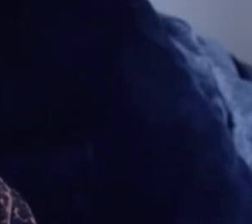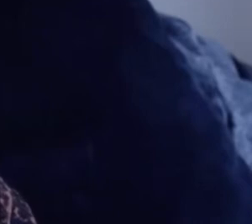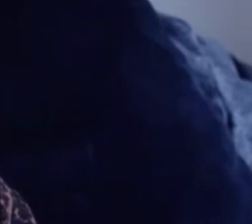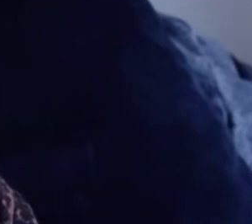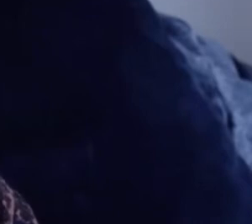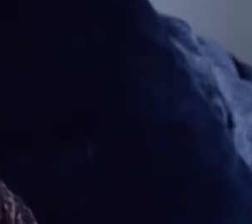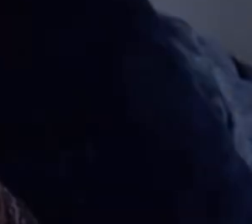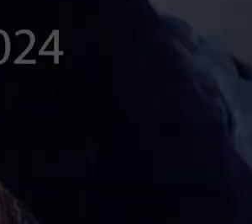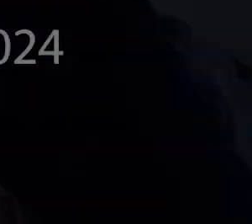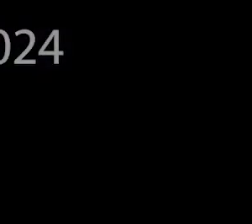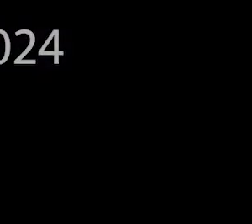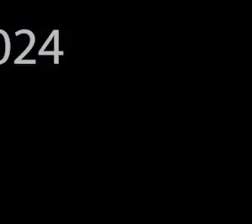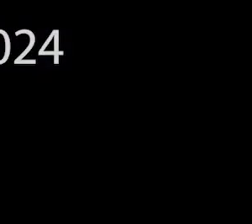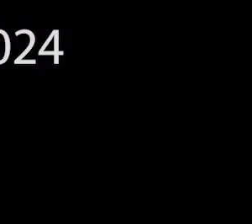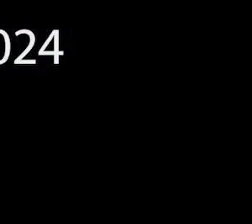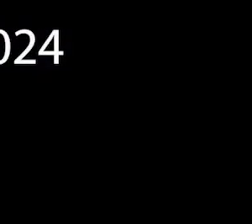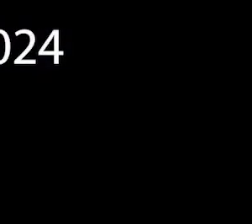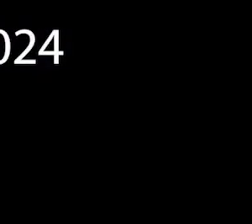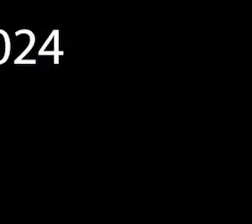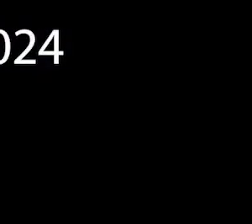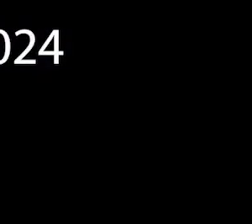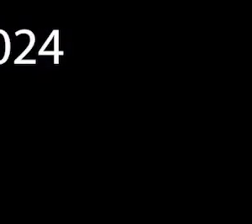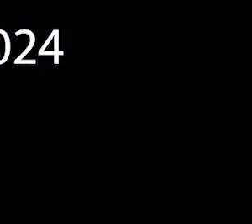continue with hope.